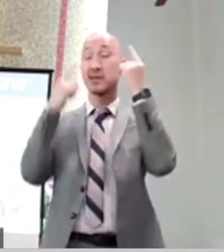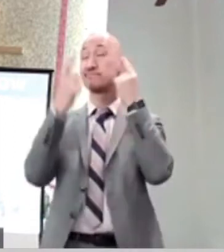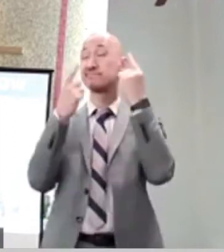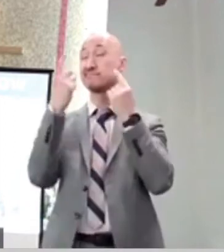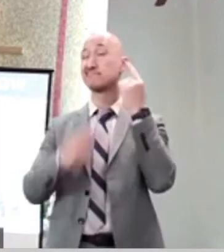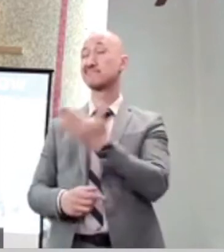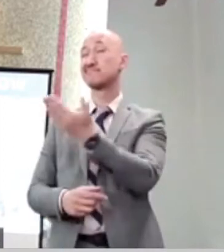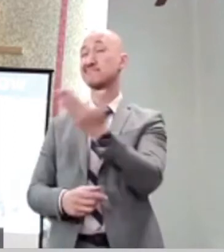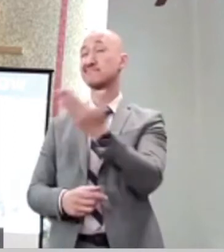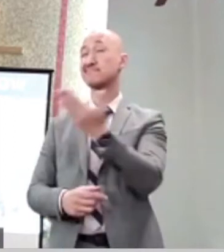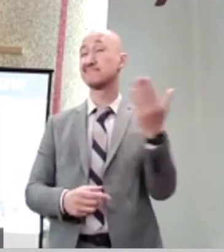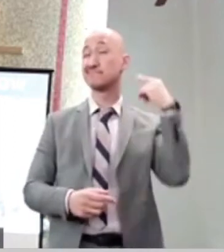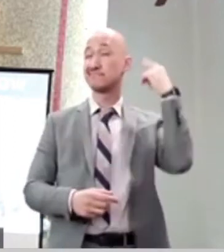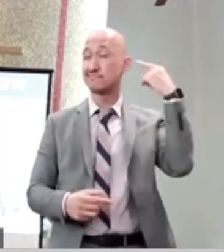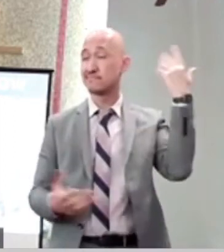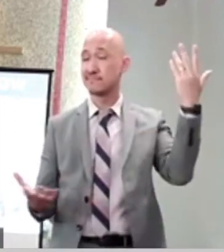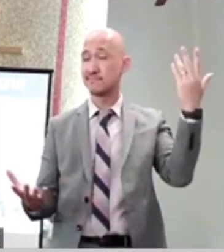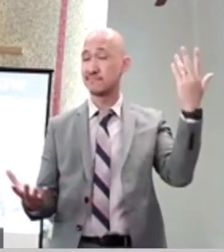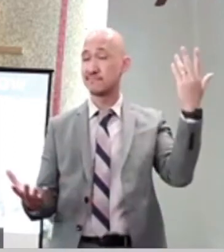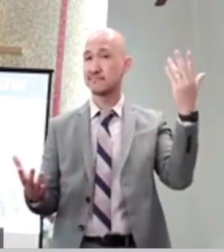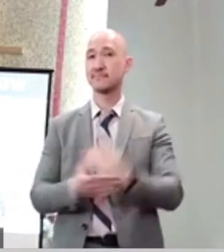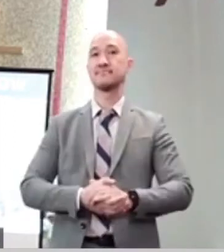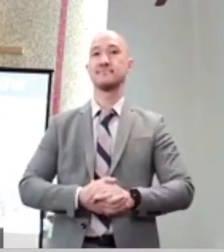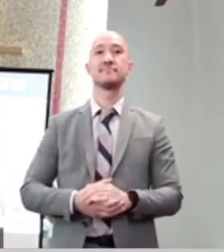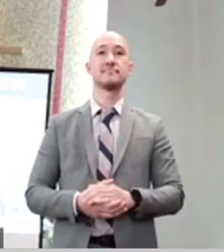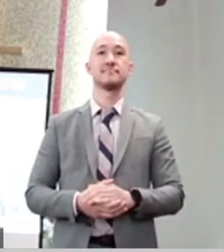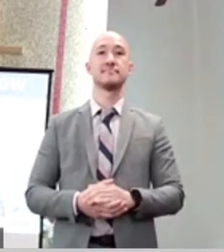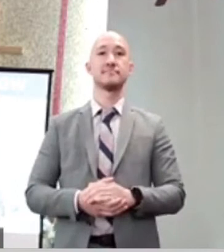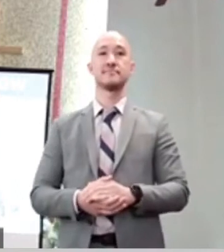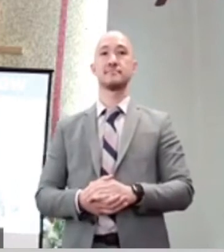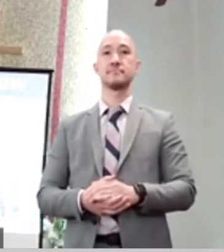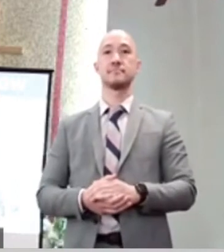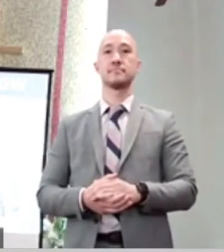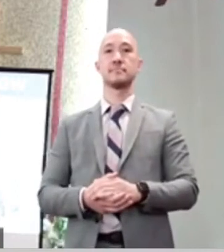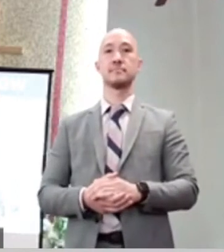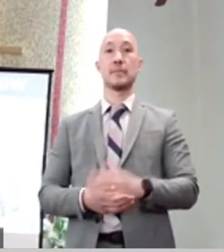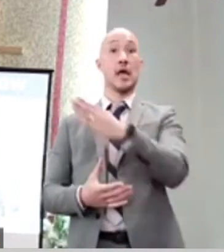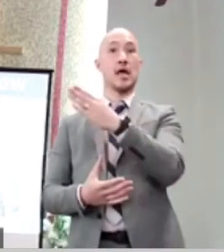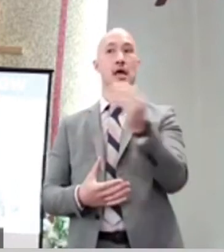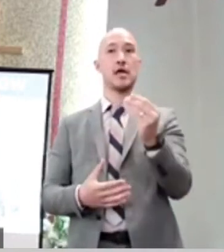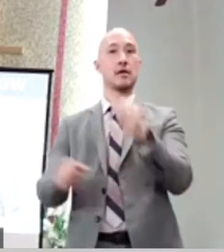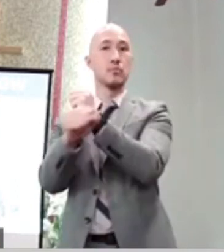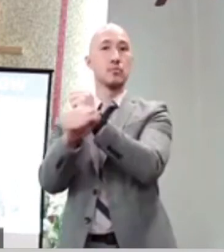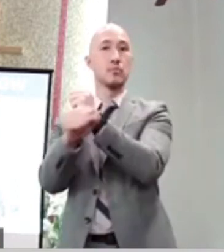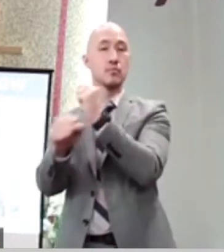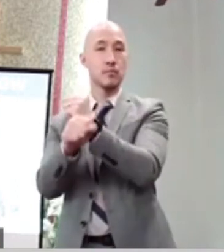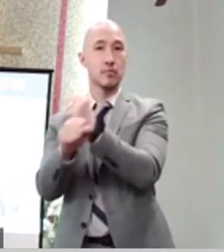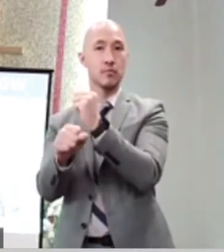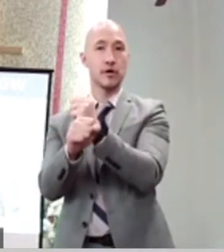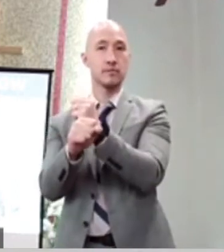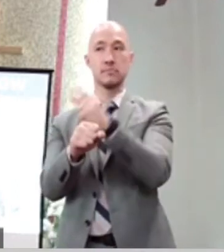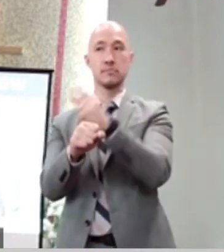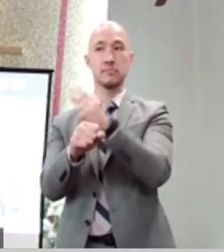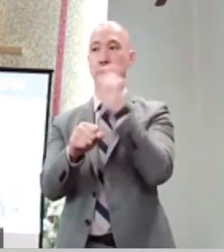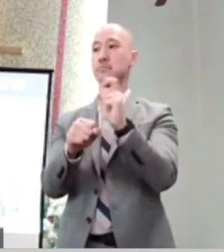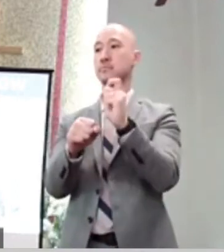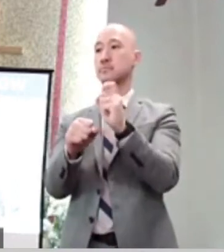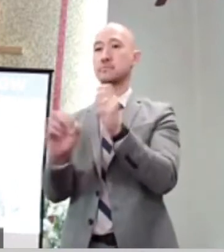the political ramifications of you abandoning your tax post, the liability